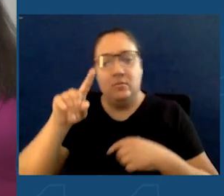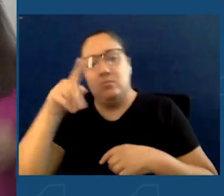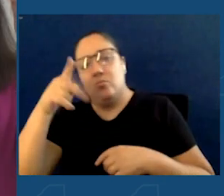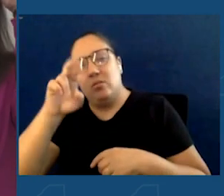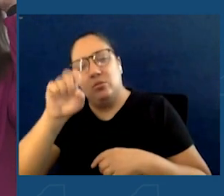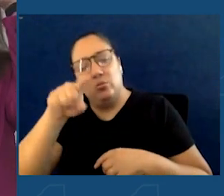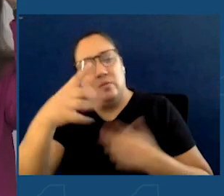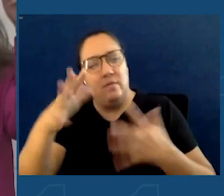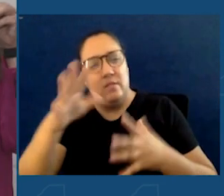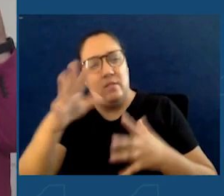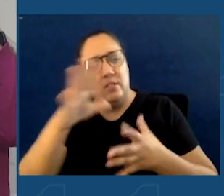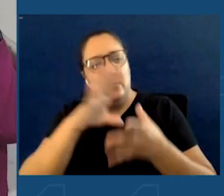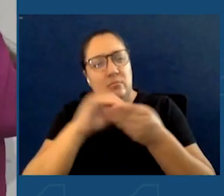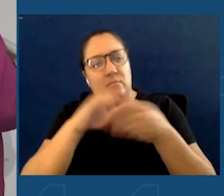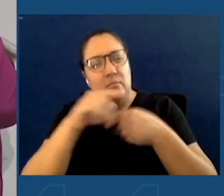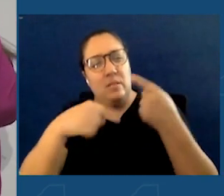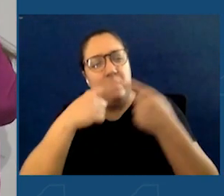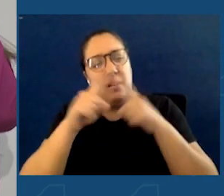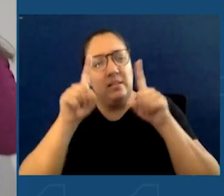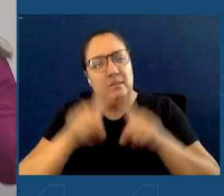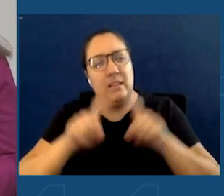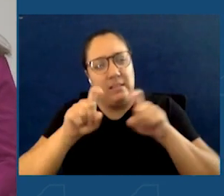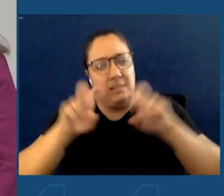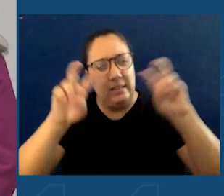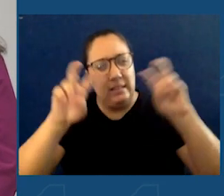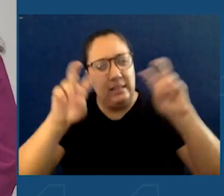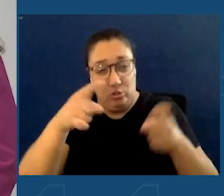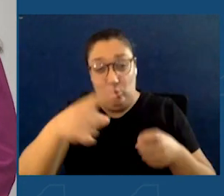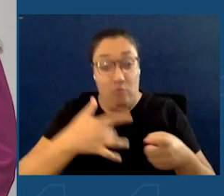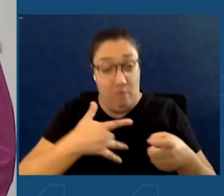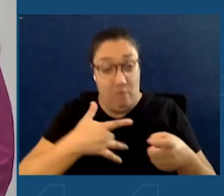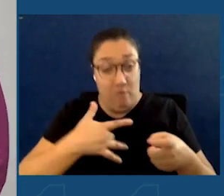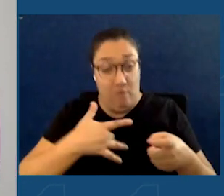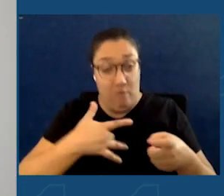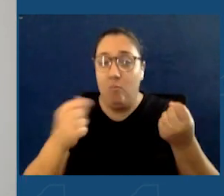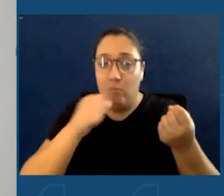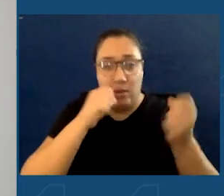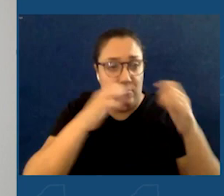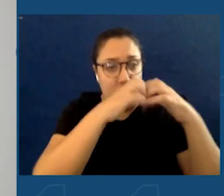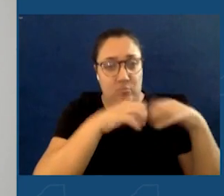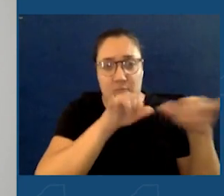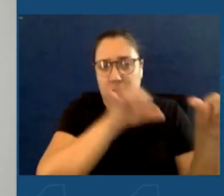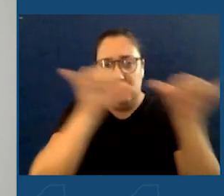LIPA, you know, fully confident it won't break down the way it did in 2020?